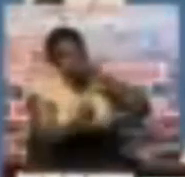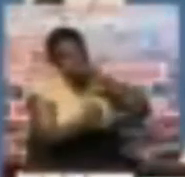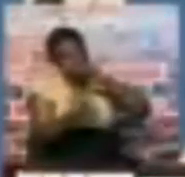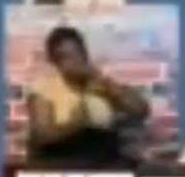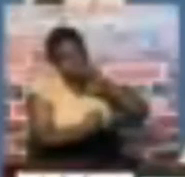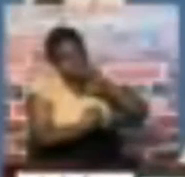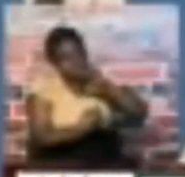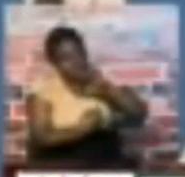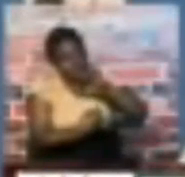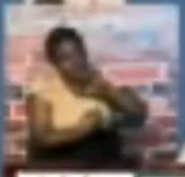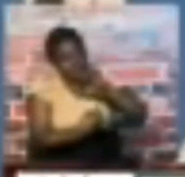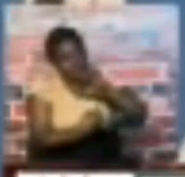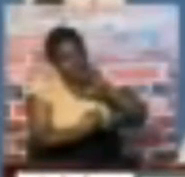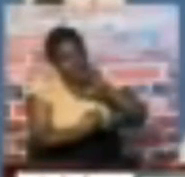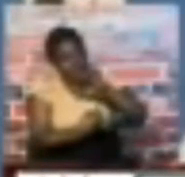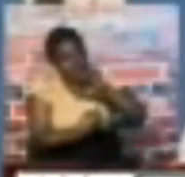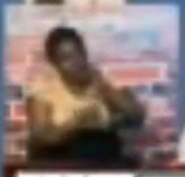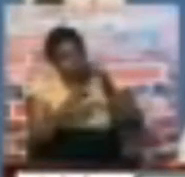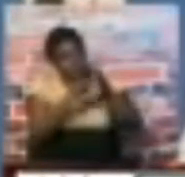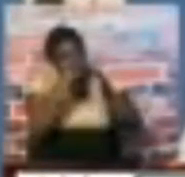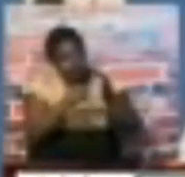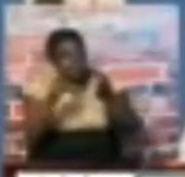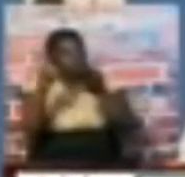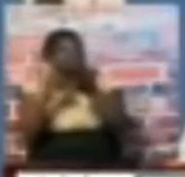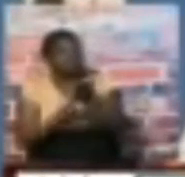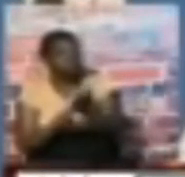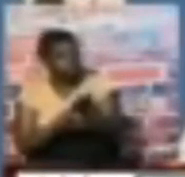for the pandemic. That means you use them.